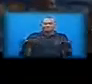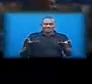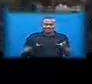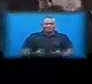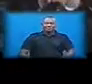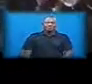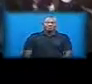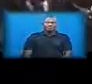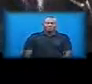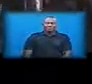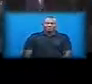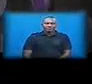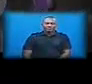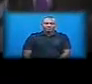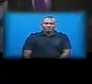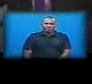Thank you very much.